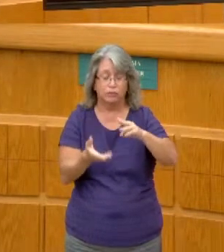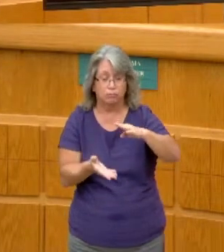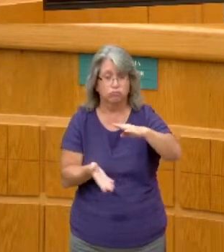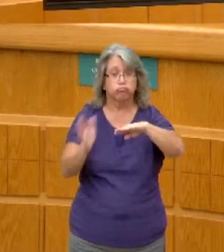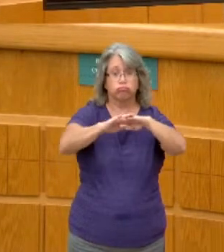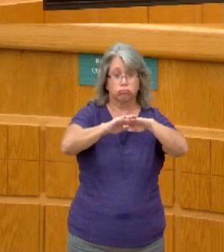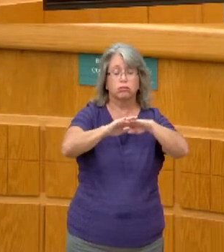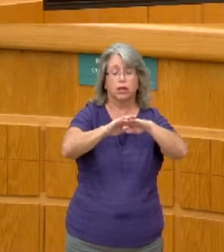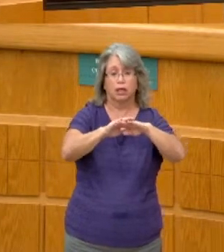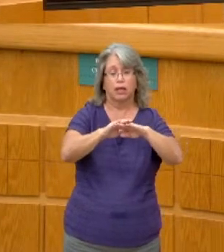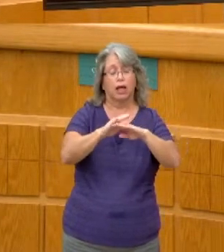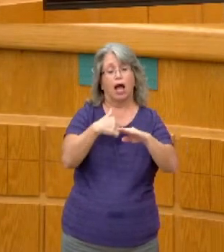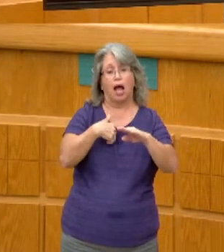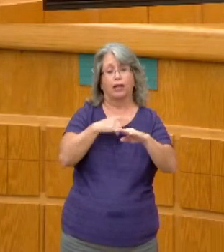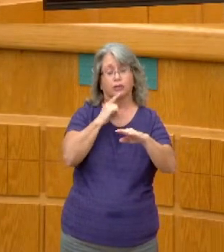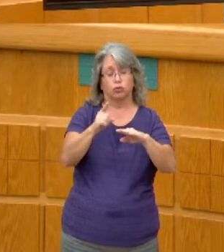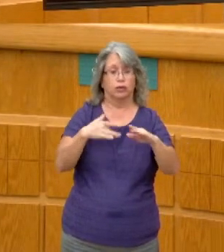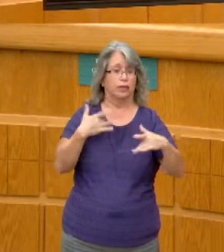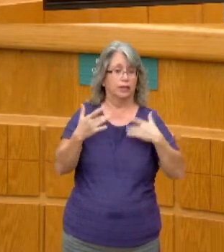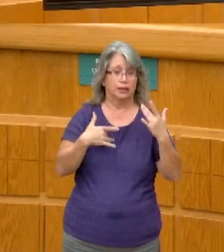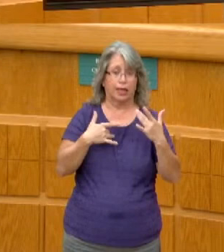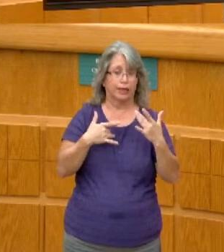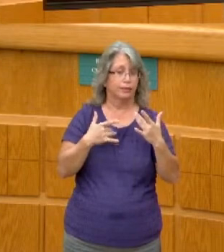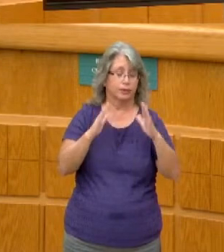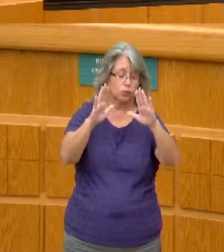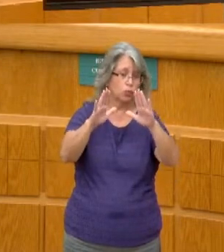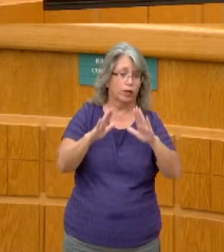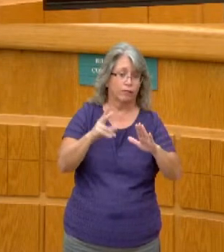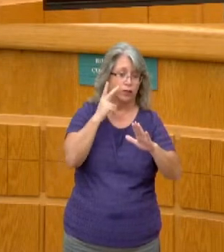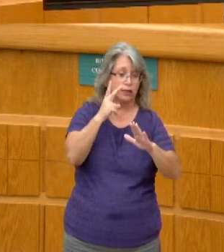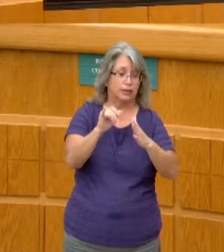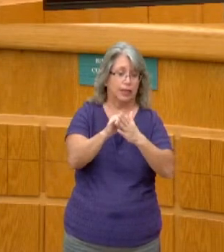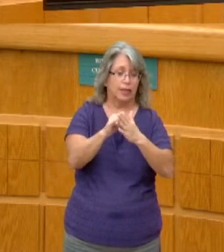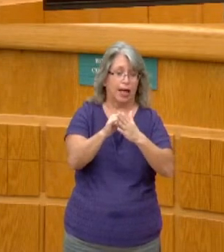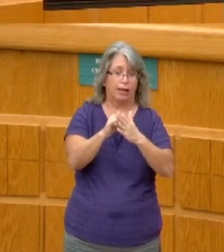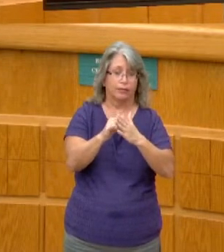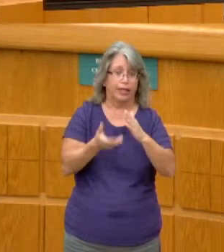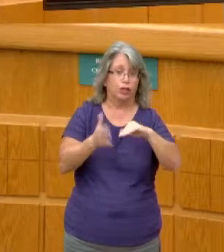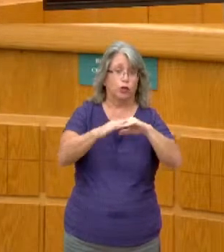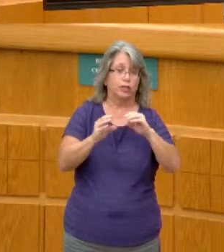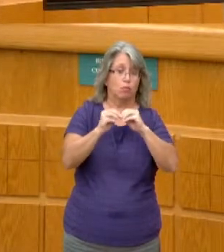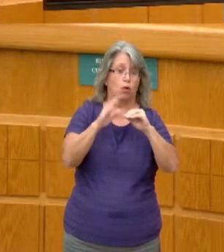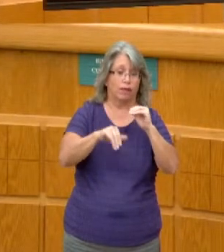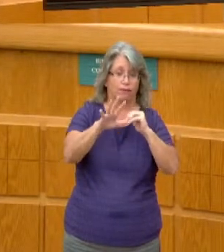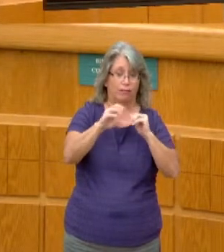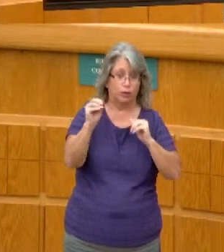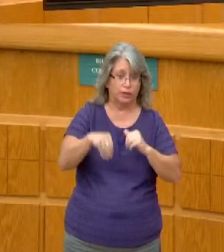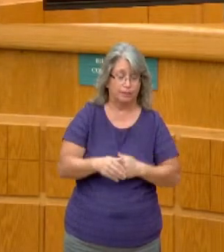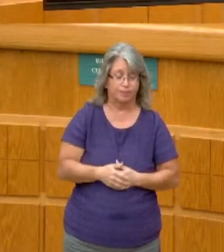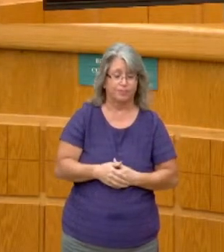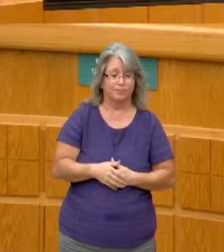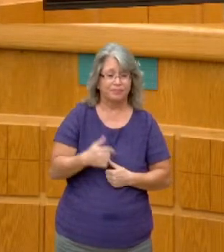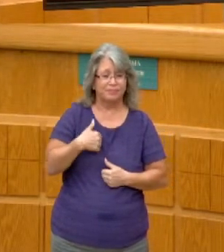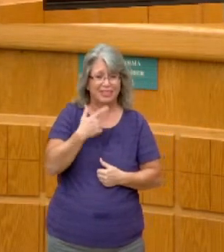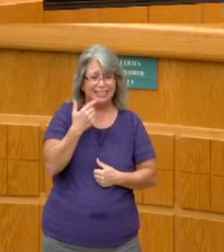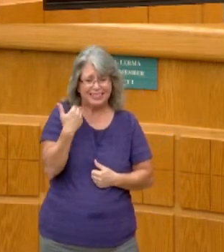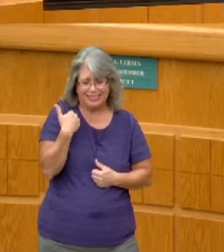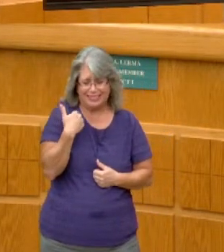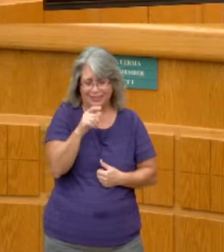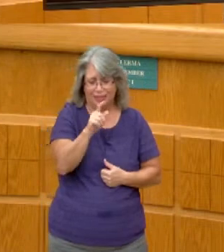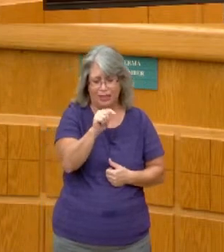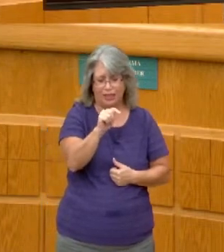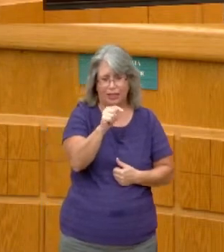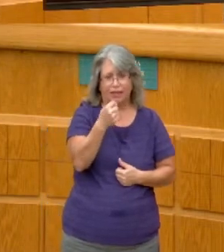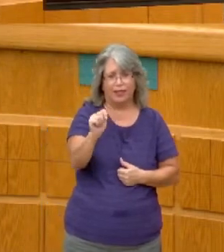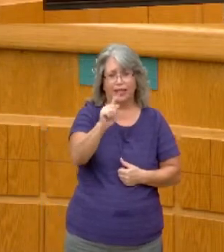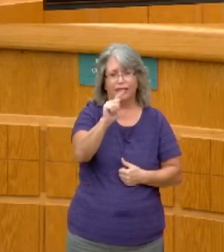see our overall vaccination rate up 5%. Now, I said the trend is our friend, and there's another quote